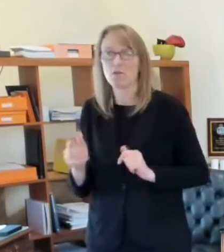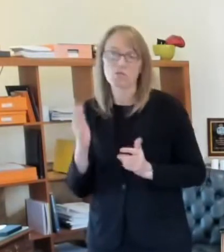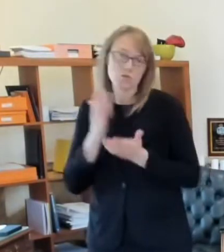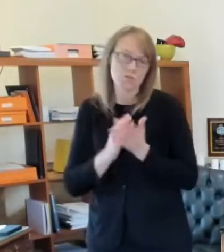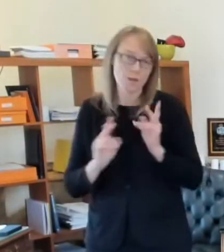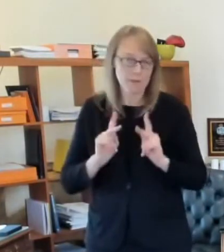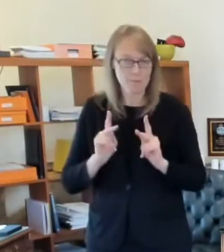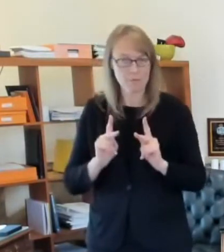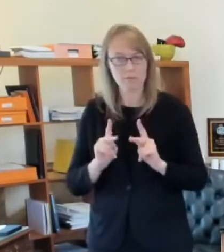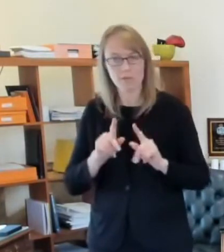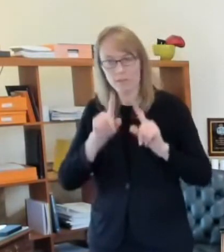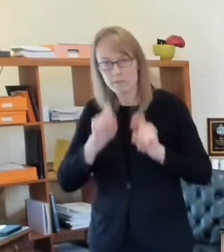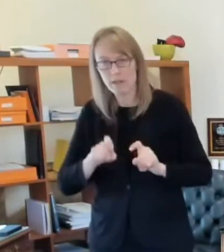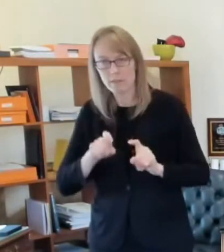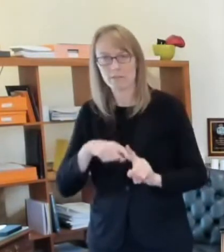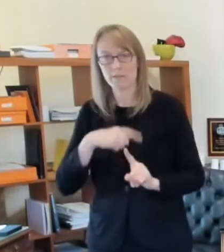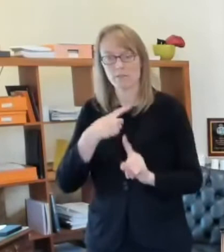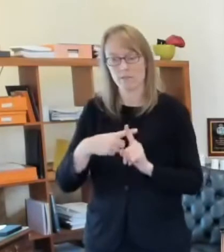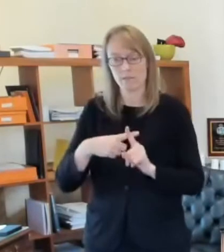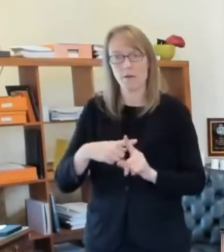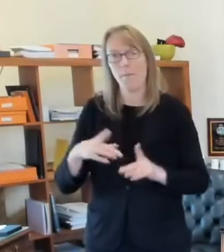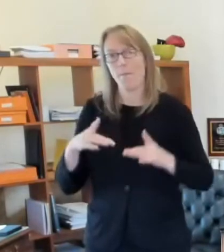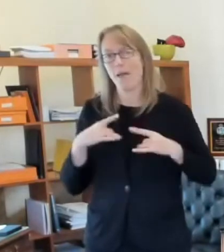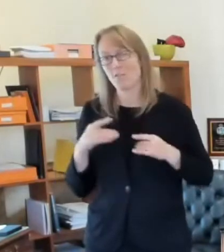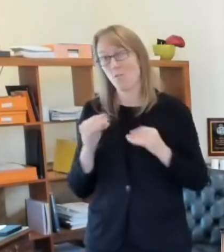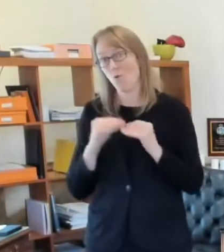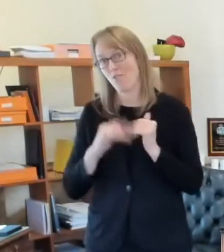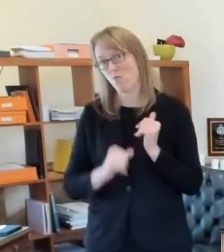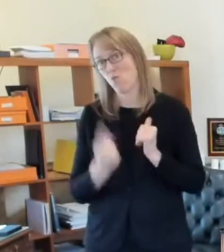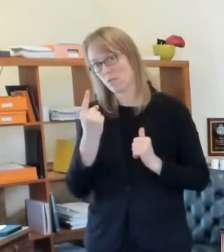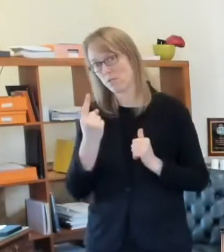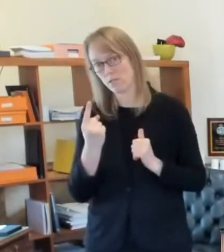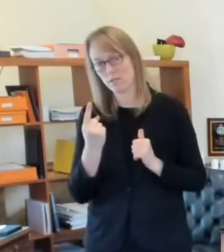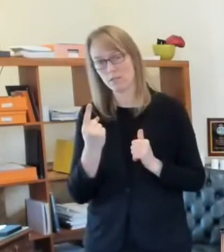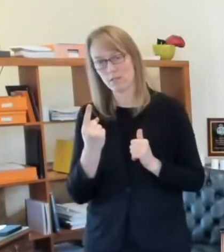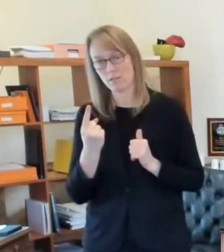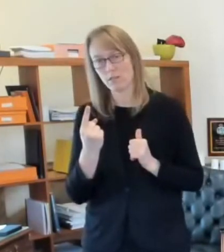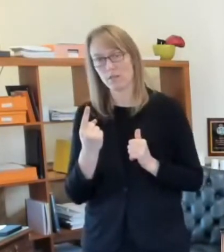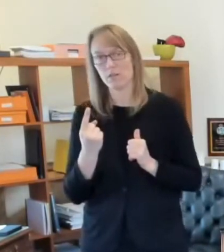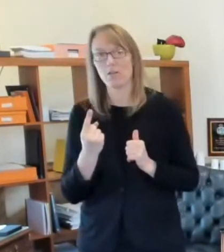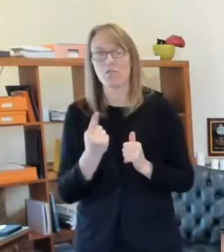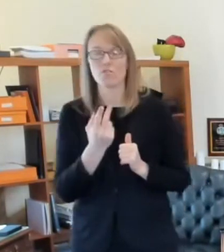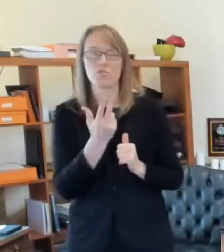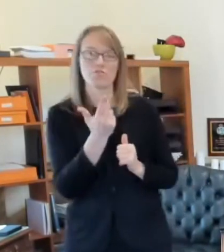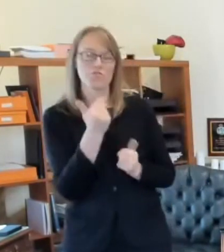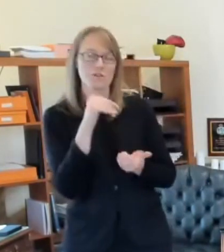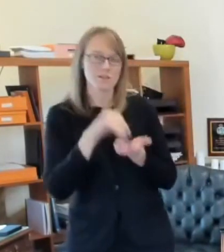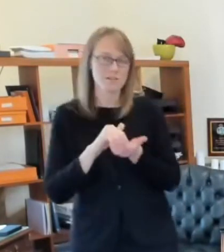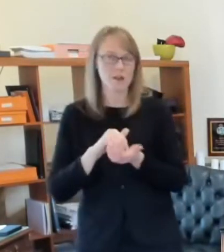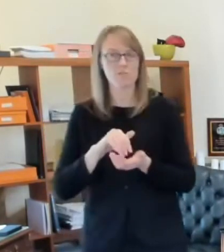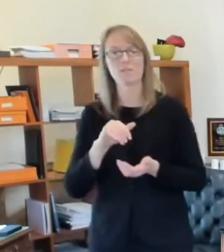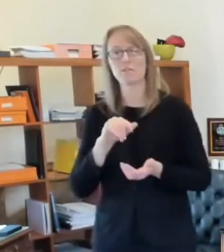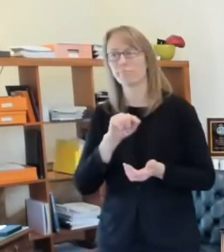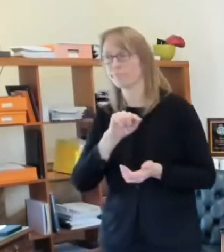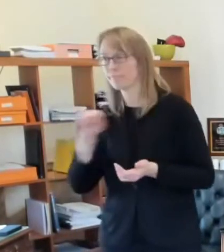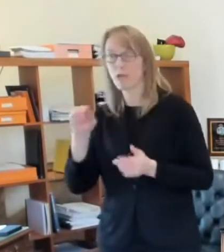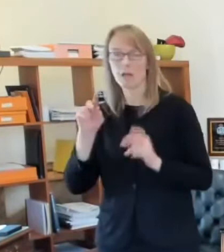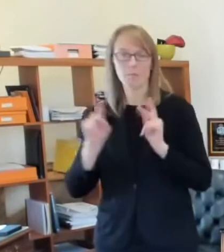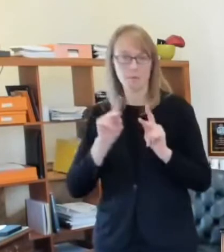once. So 13,451 people have tested positive in the city of St. Louis. Of